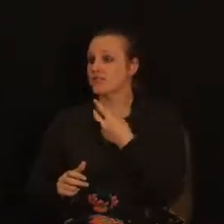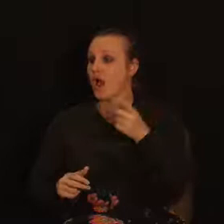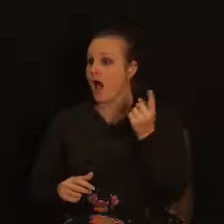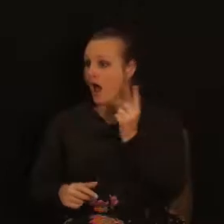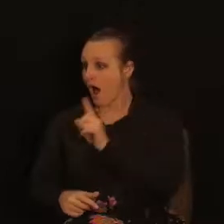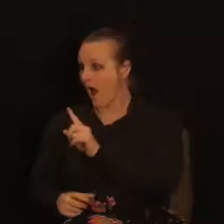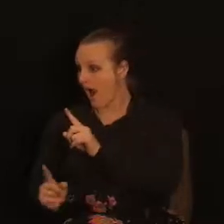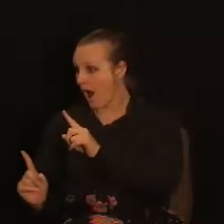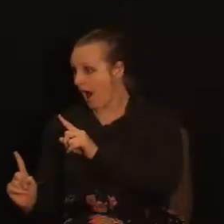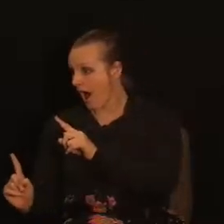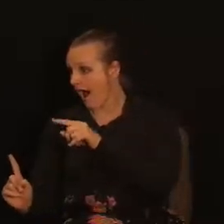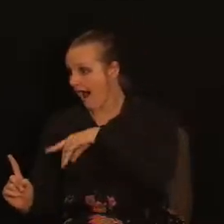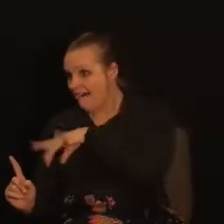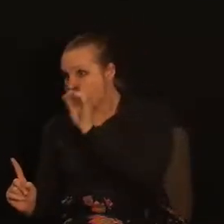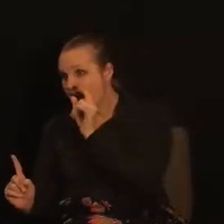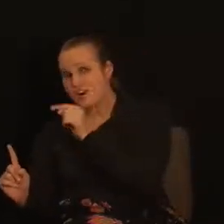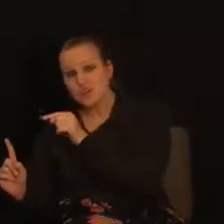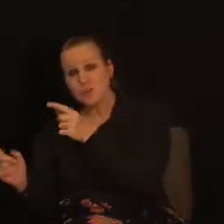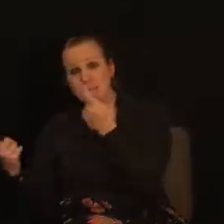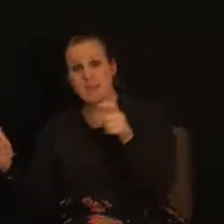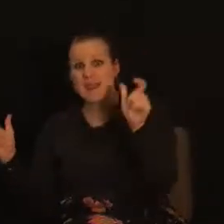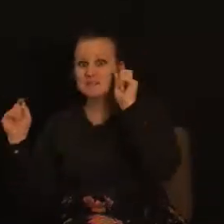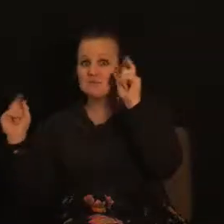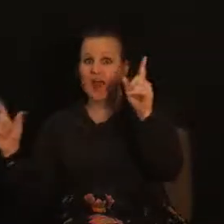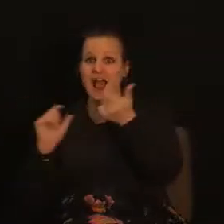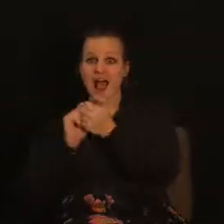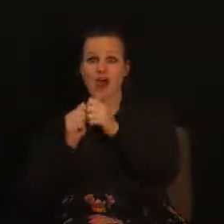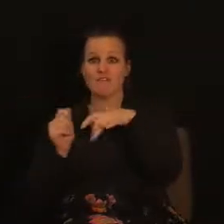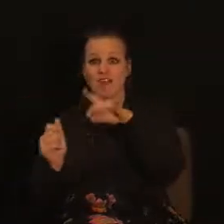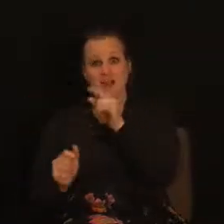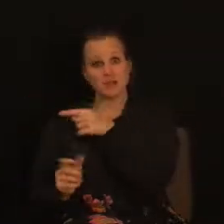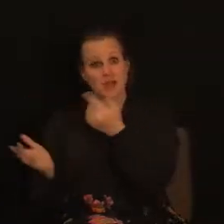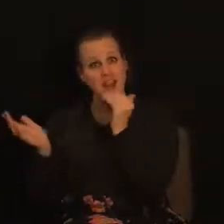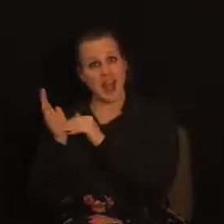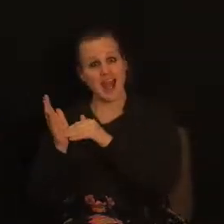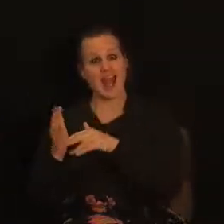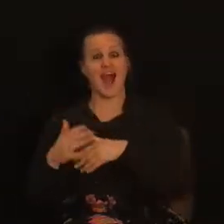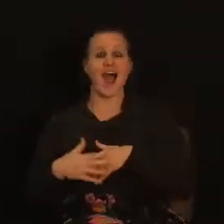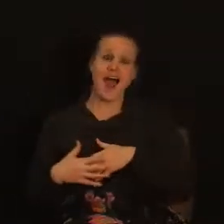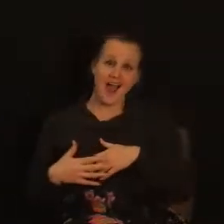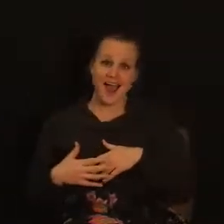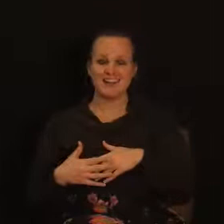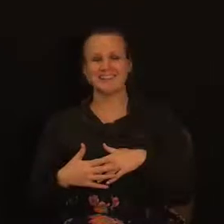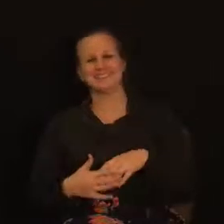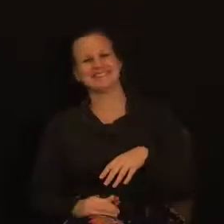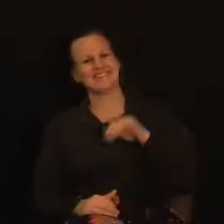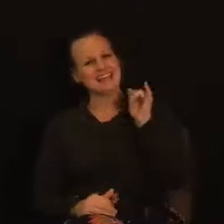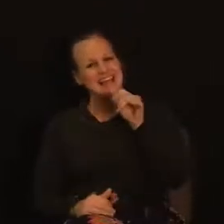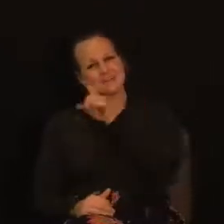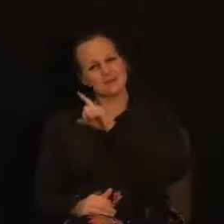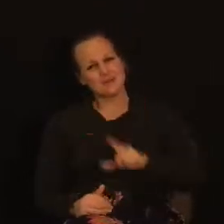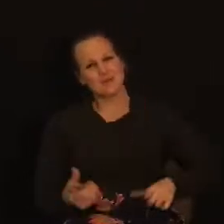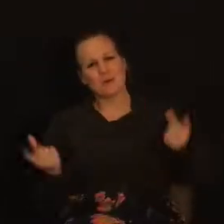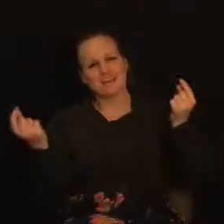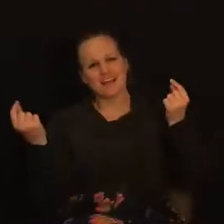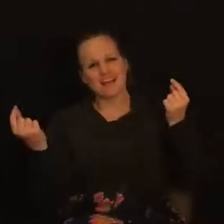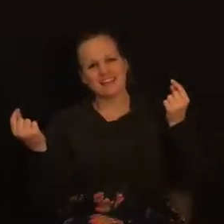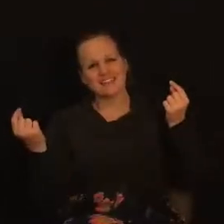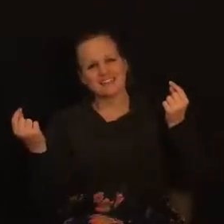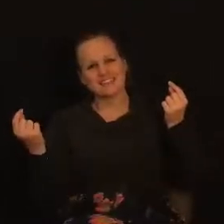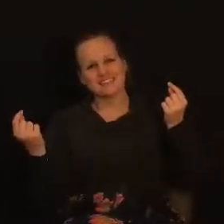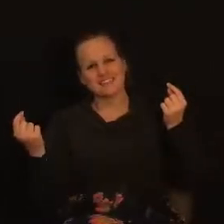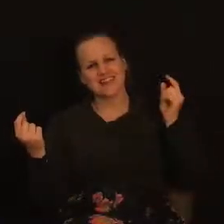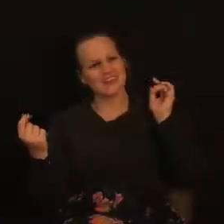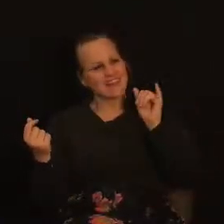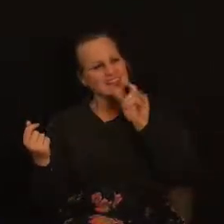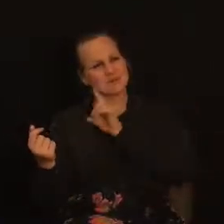I found you, you know, like a big surprise. How did we find you again? You know, and that's what the Lord does, though, is